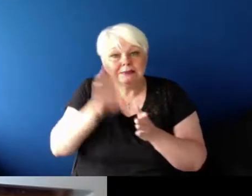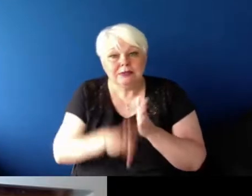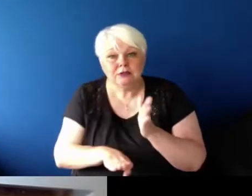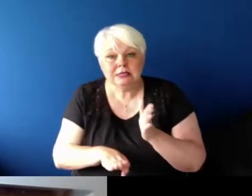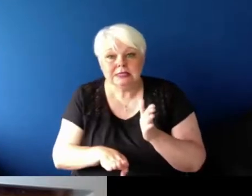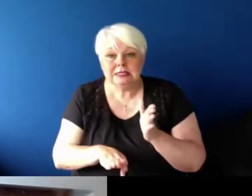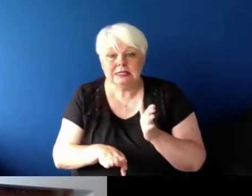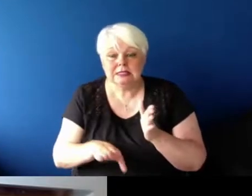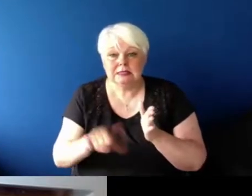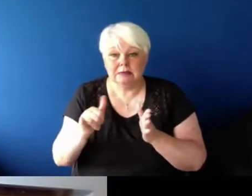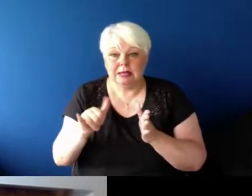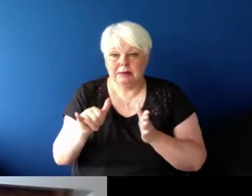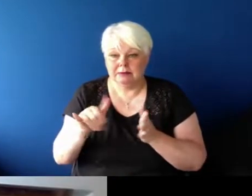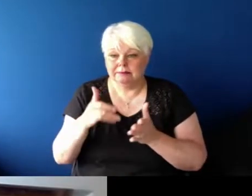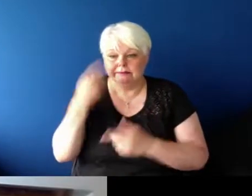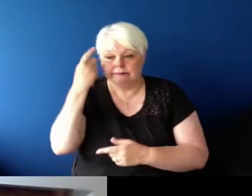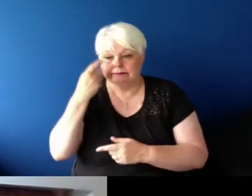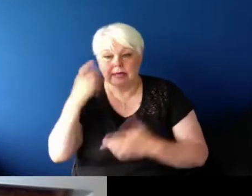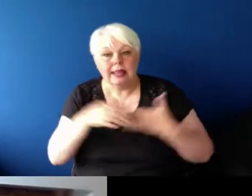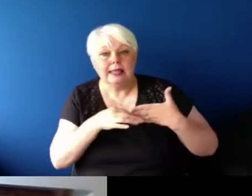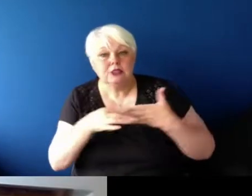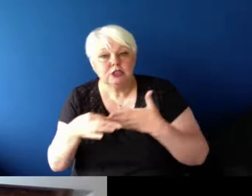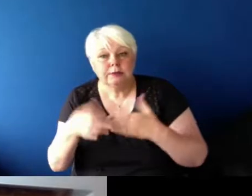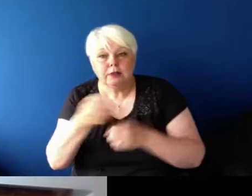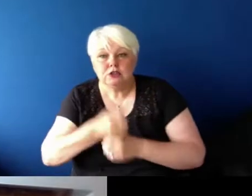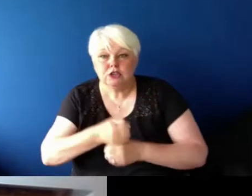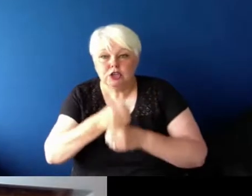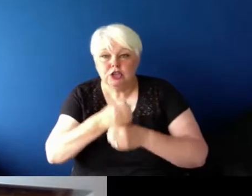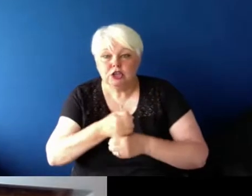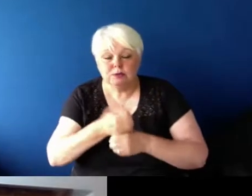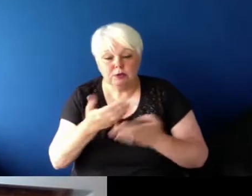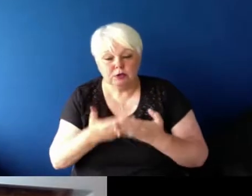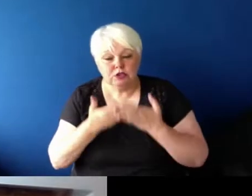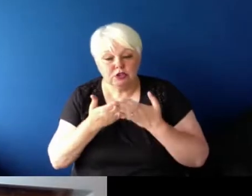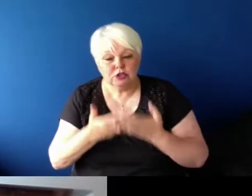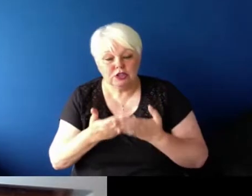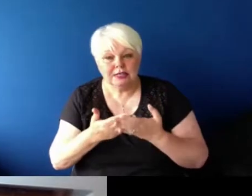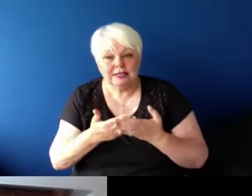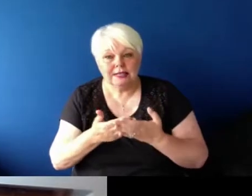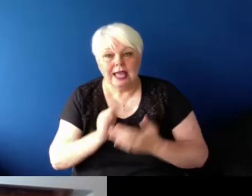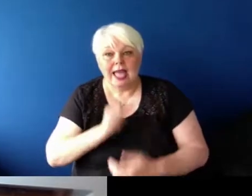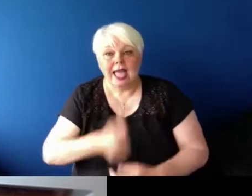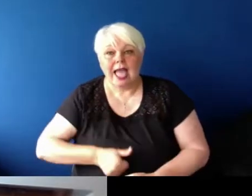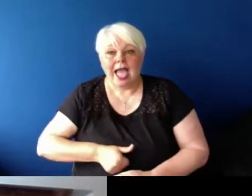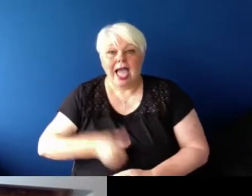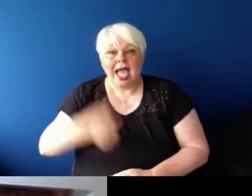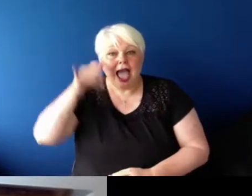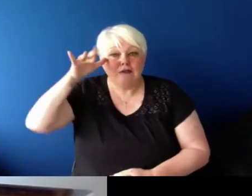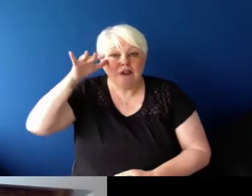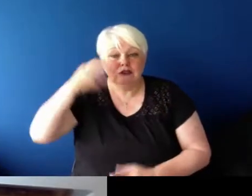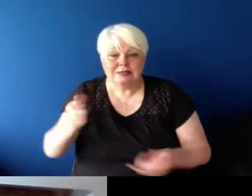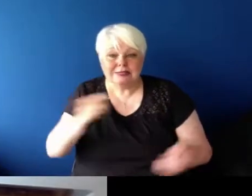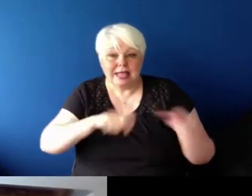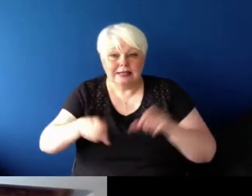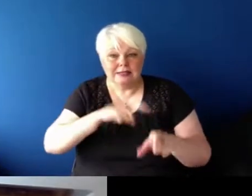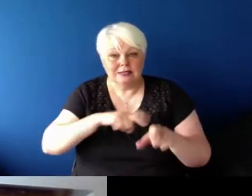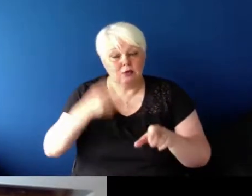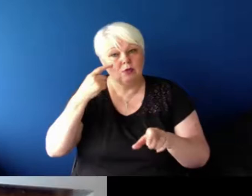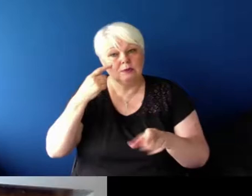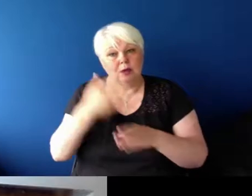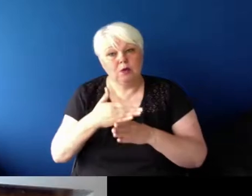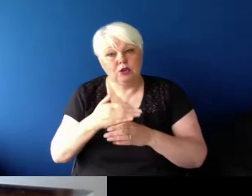maybe while you were considering leadership in the church. So you studied agricultural sciences with a view to working for the church overseas.